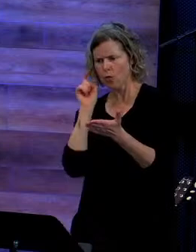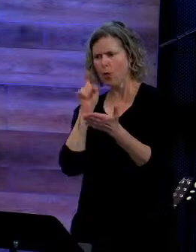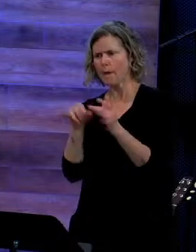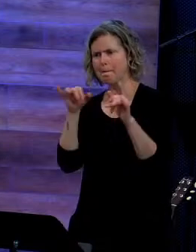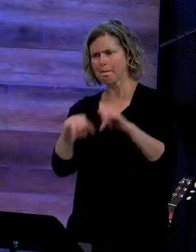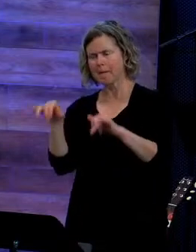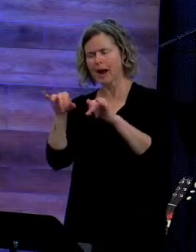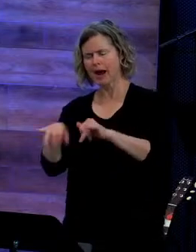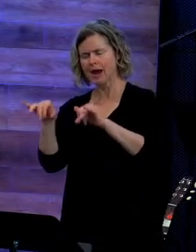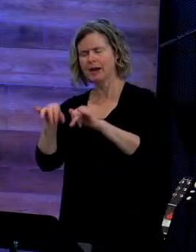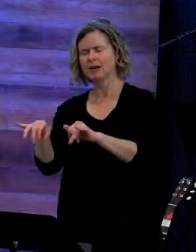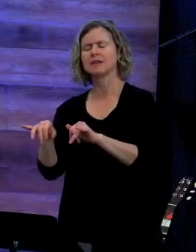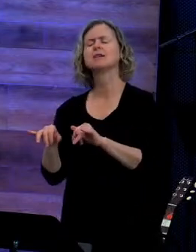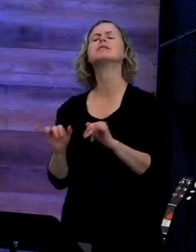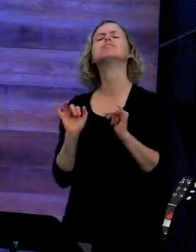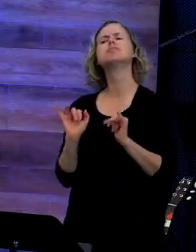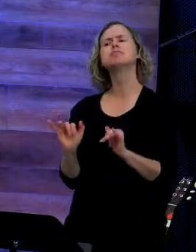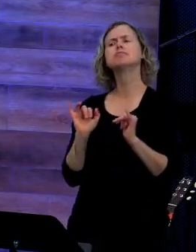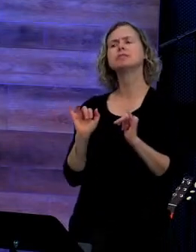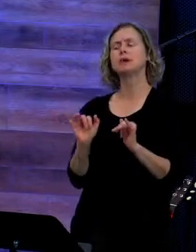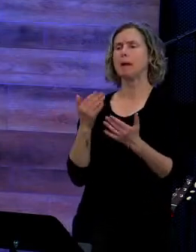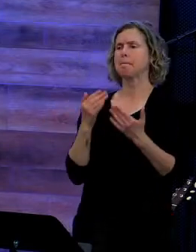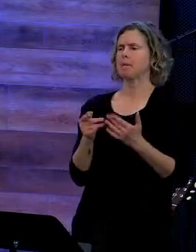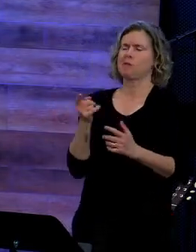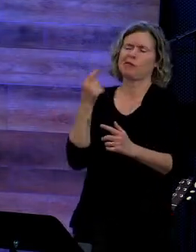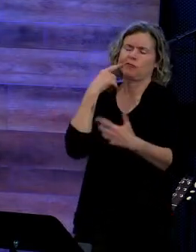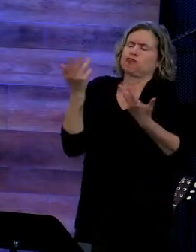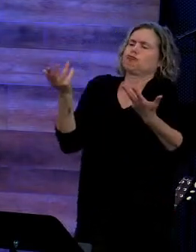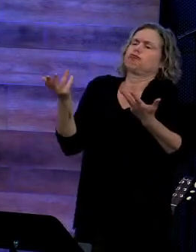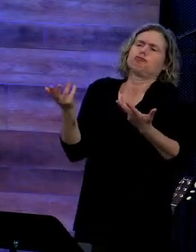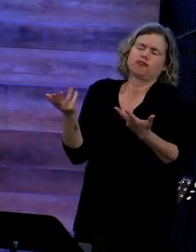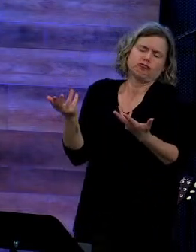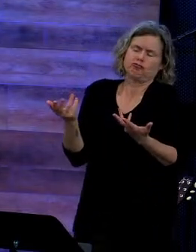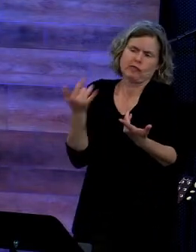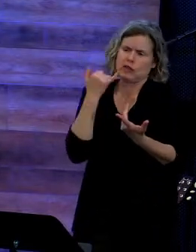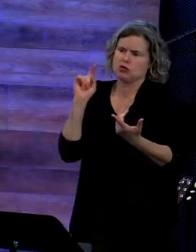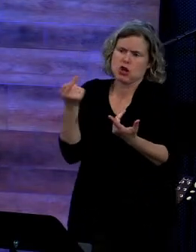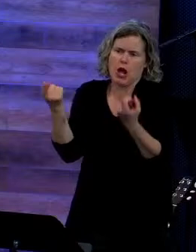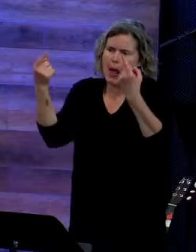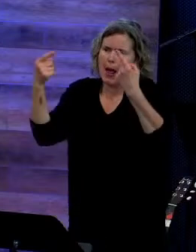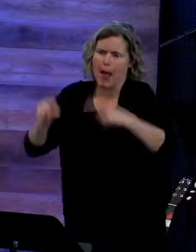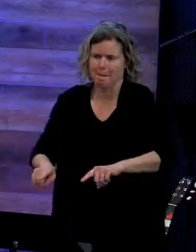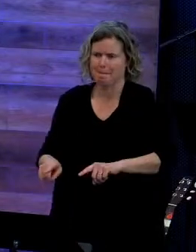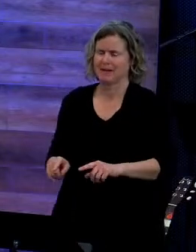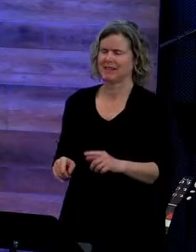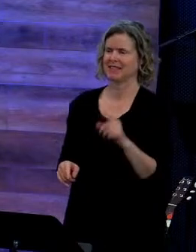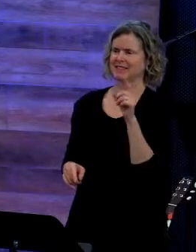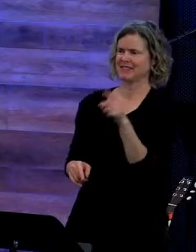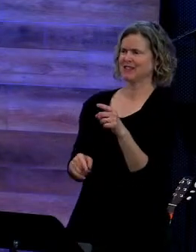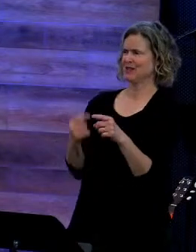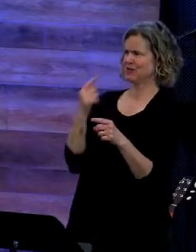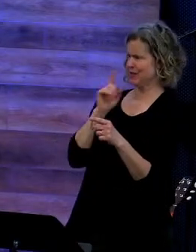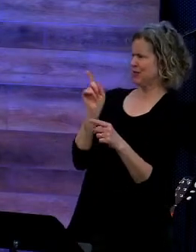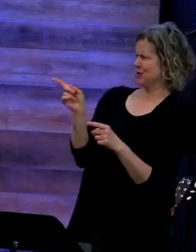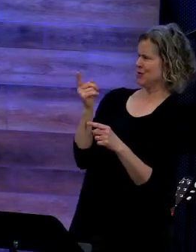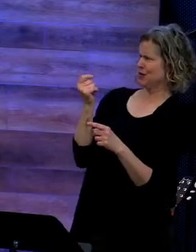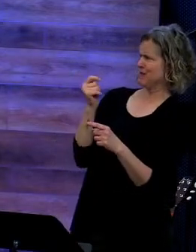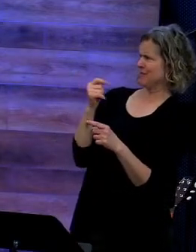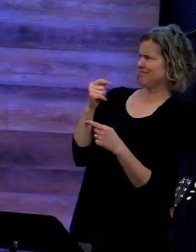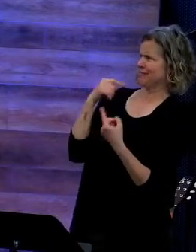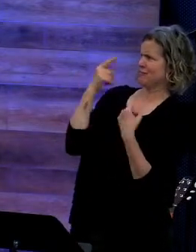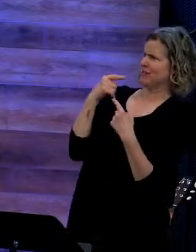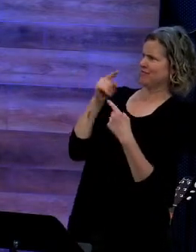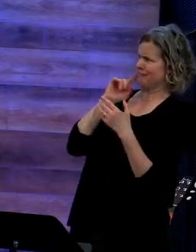this could all be accidental, and you guys could be thinking, Mike, I think you're kind of one of those crazy YouTube guys right now. It could